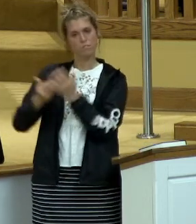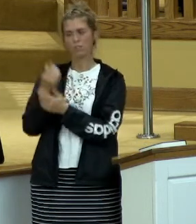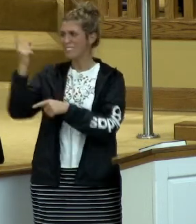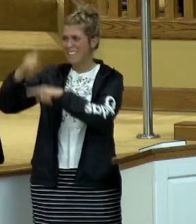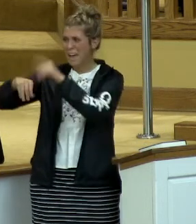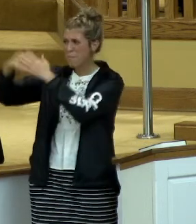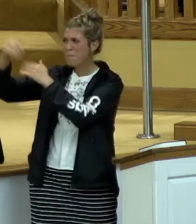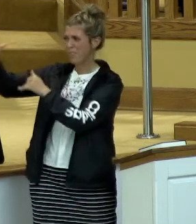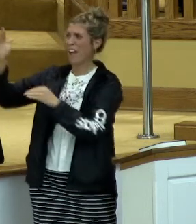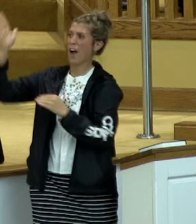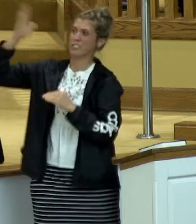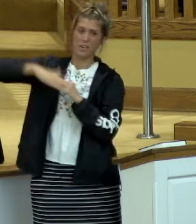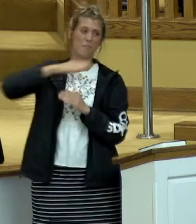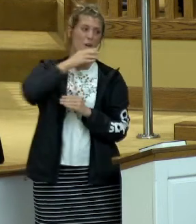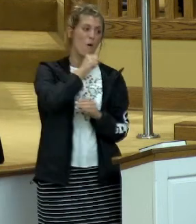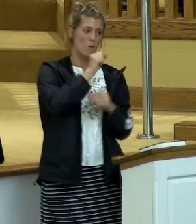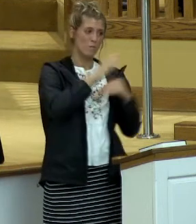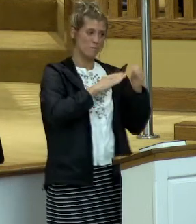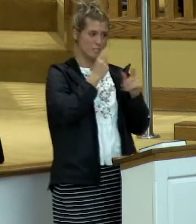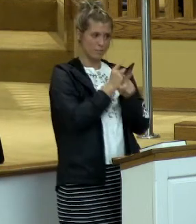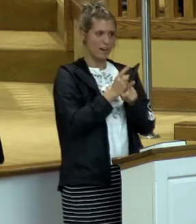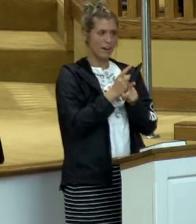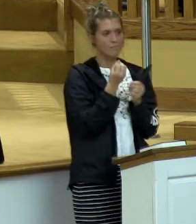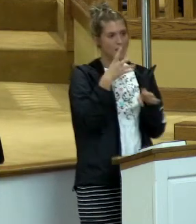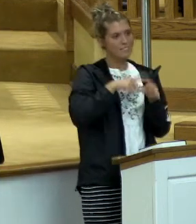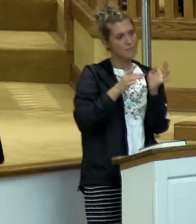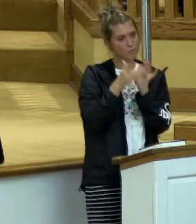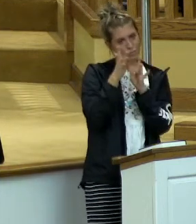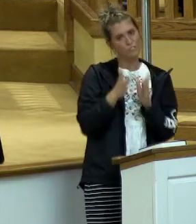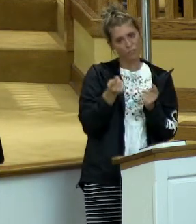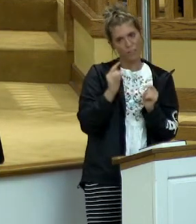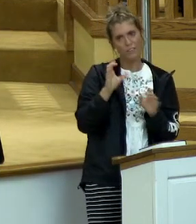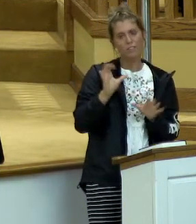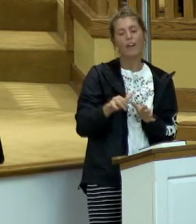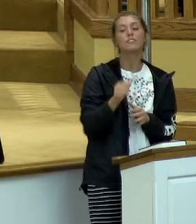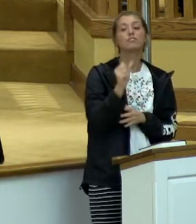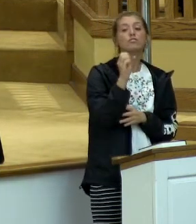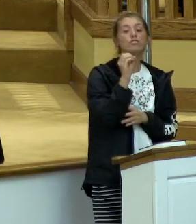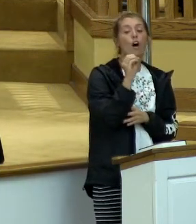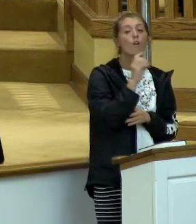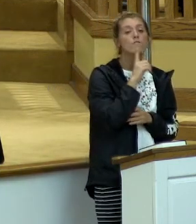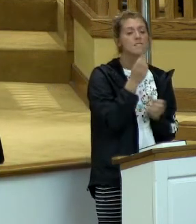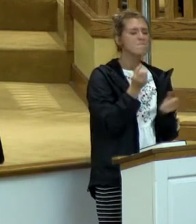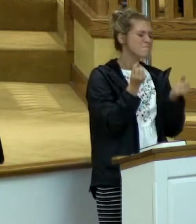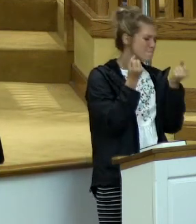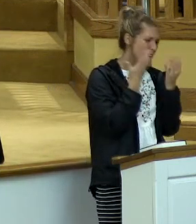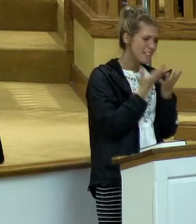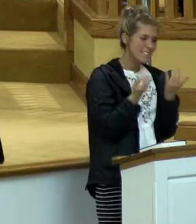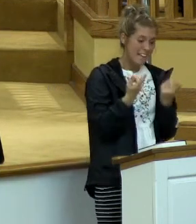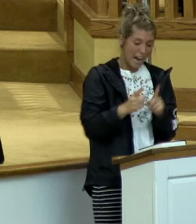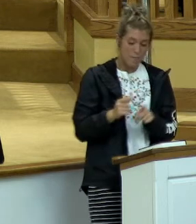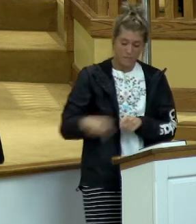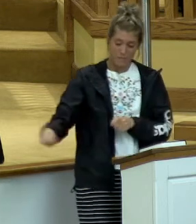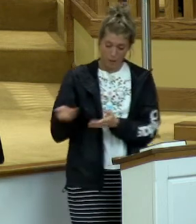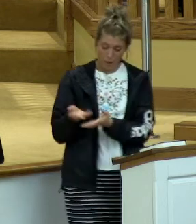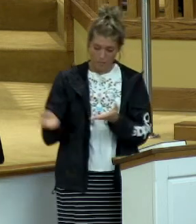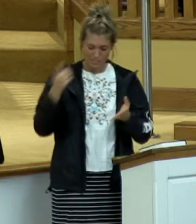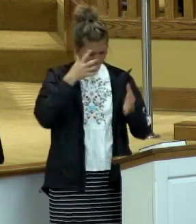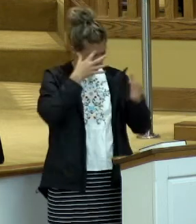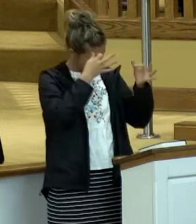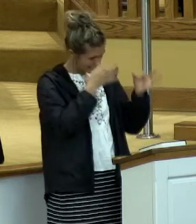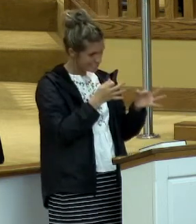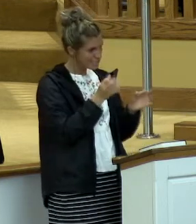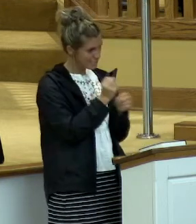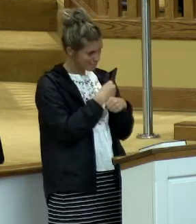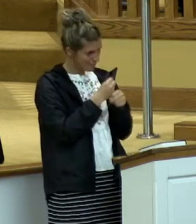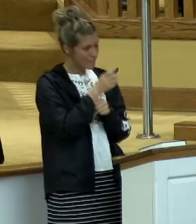could have built this on top of the old building. It wouldn't have worked out. And I think Christians try to do that sometimes. So there's so many things that happen at the altar. There was